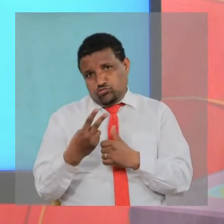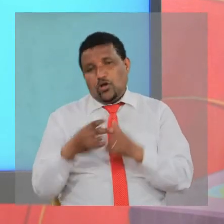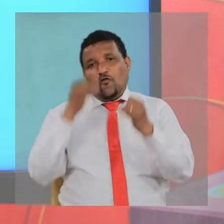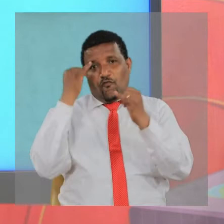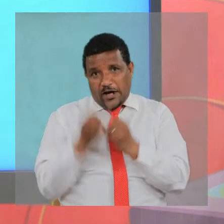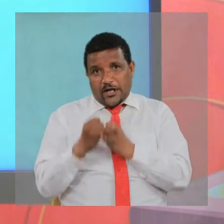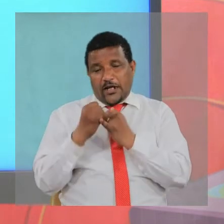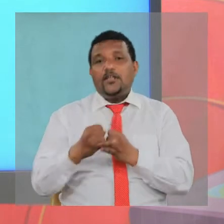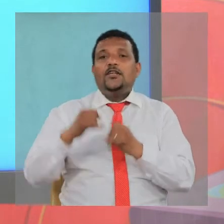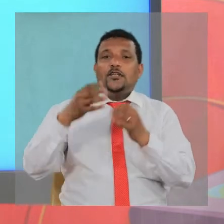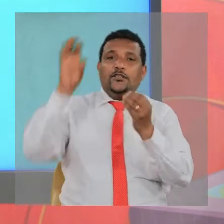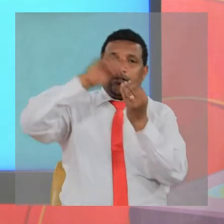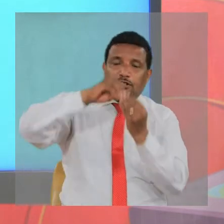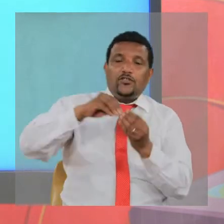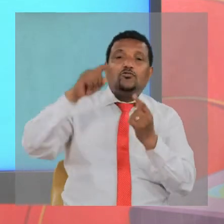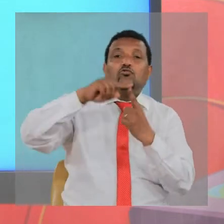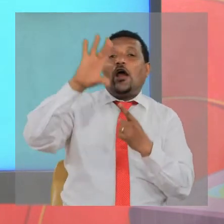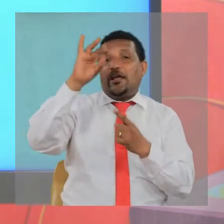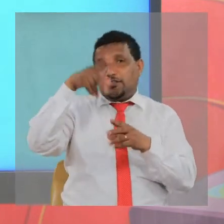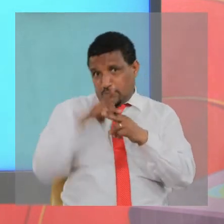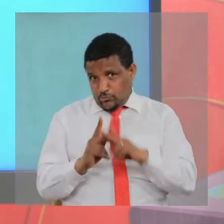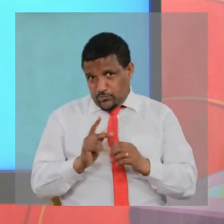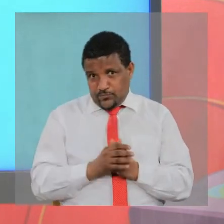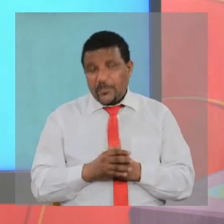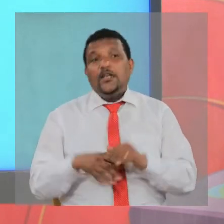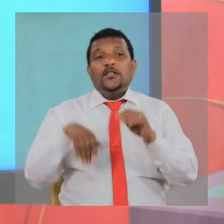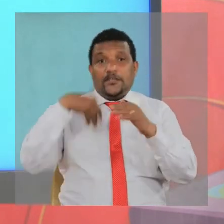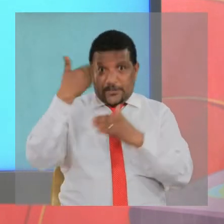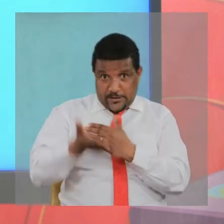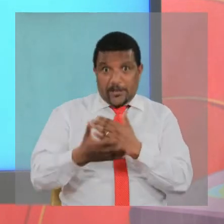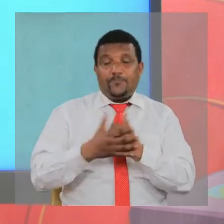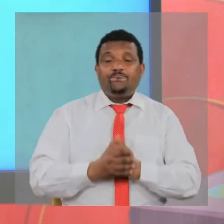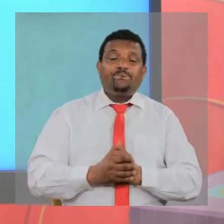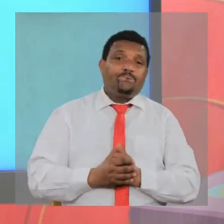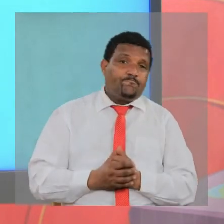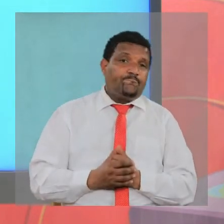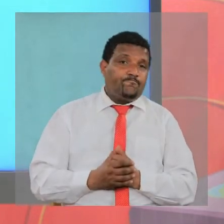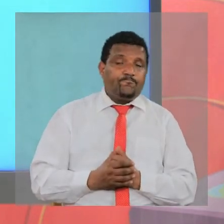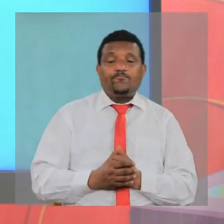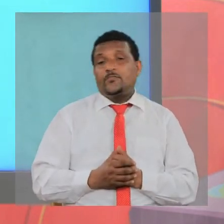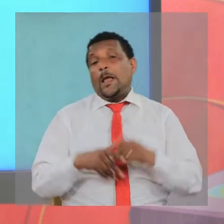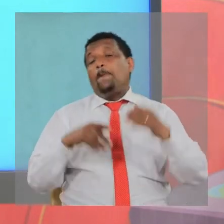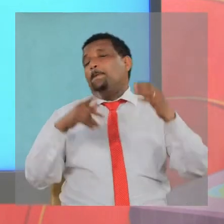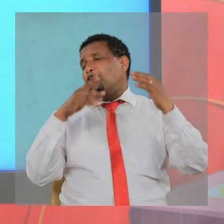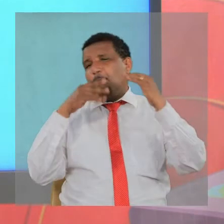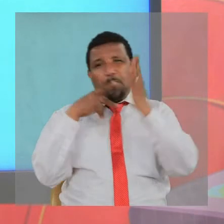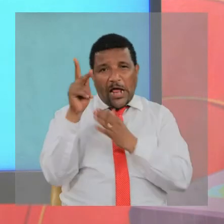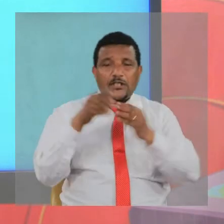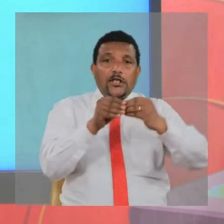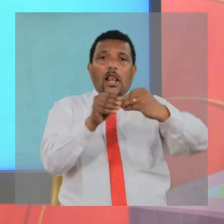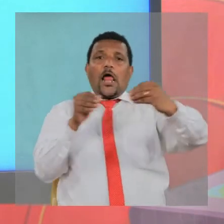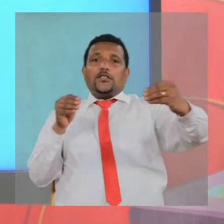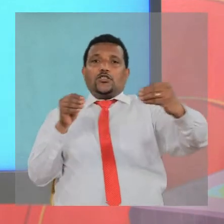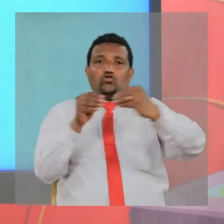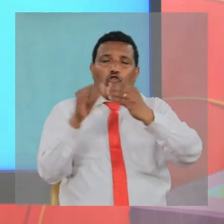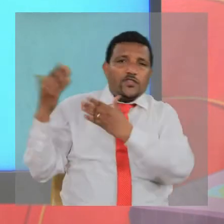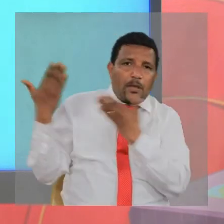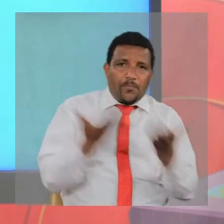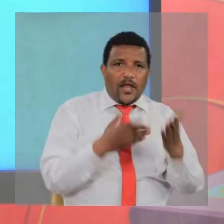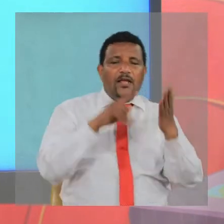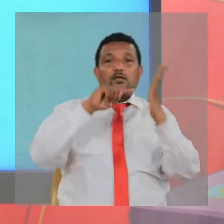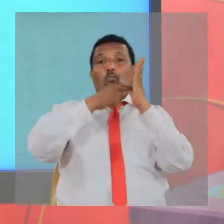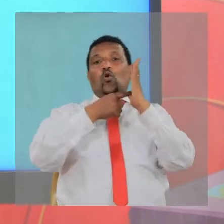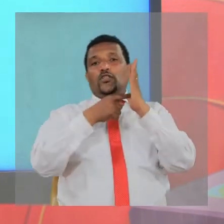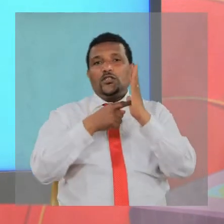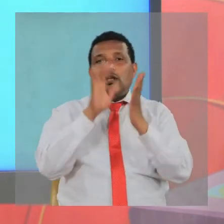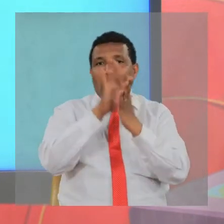and finally increased to 8. Then the price elasticity of supply at a